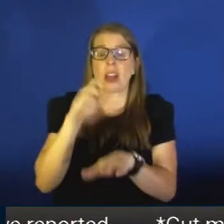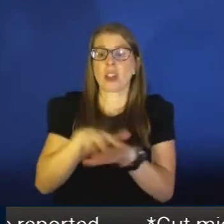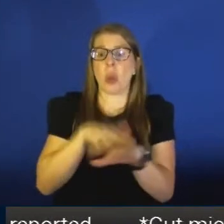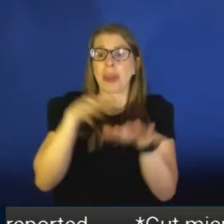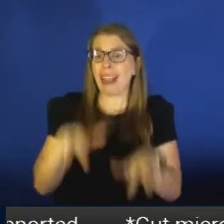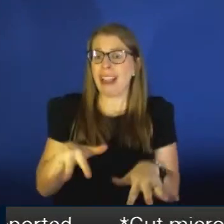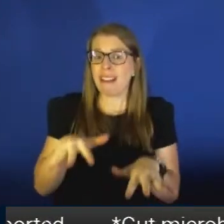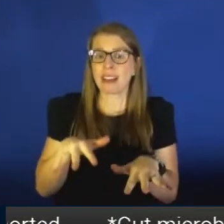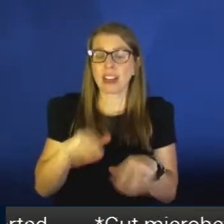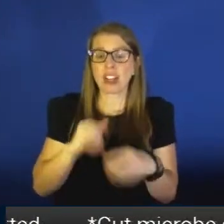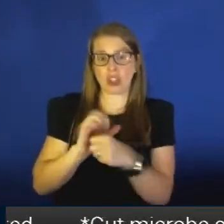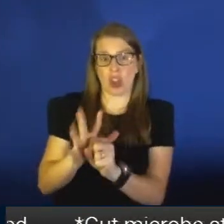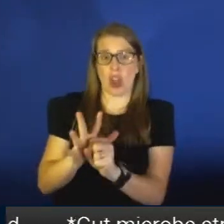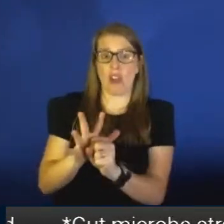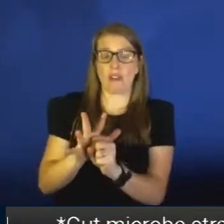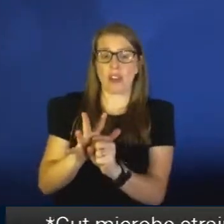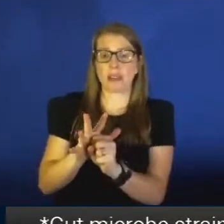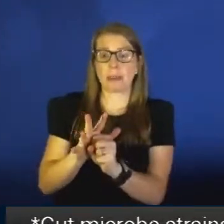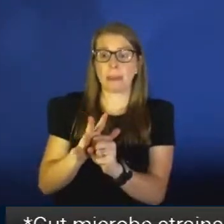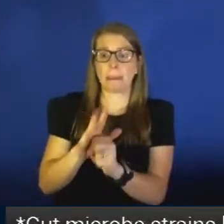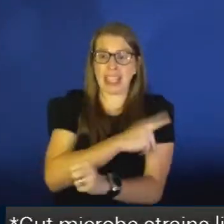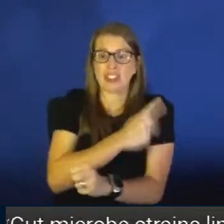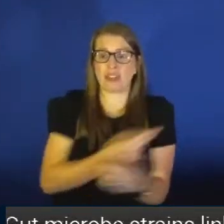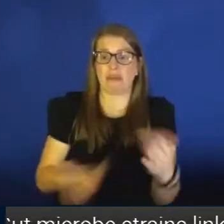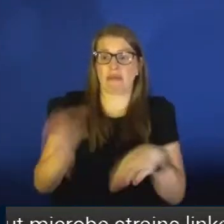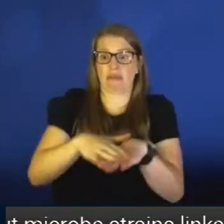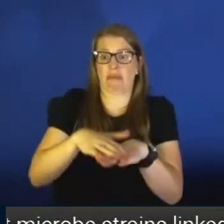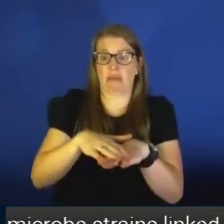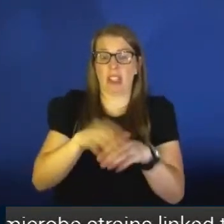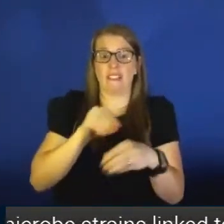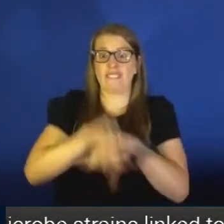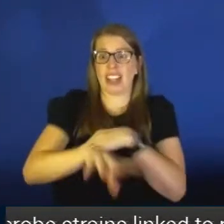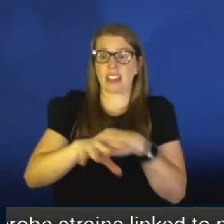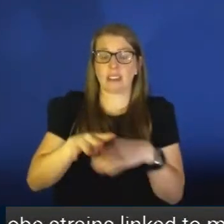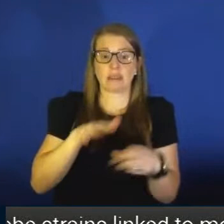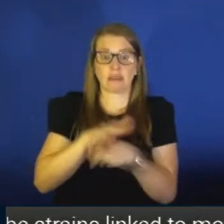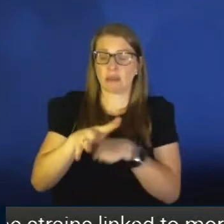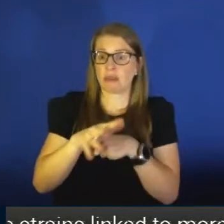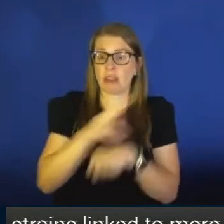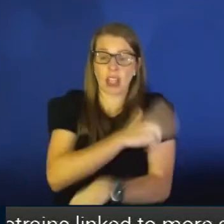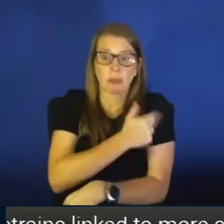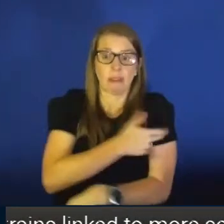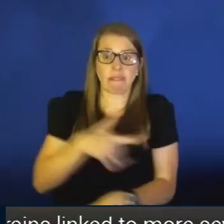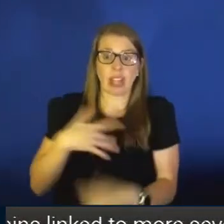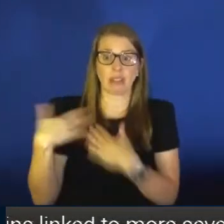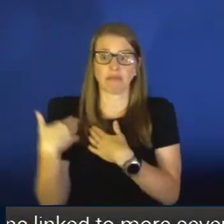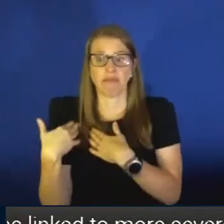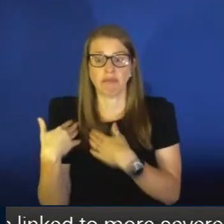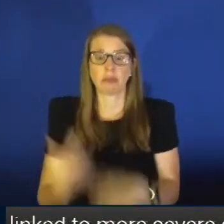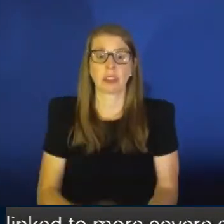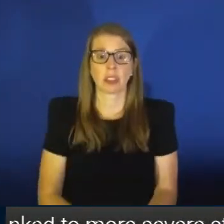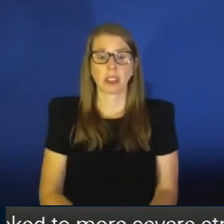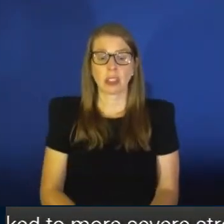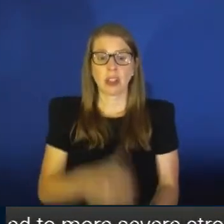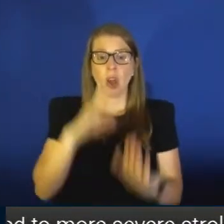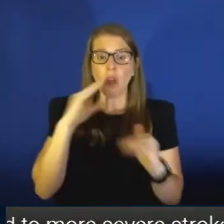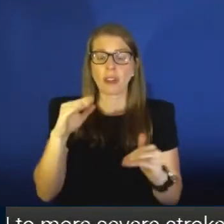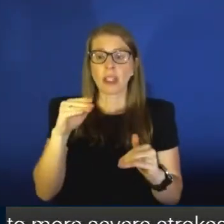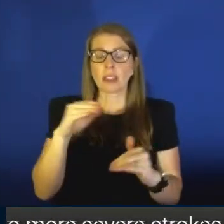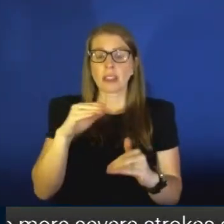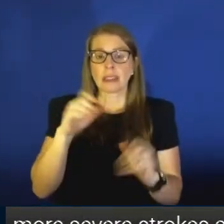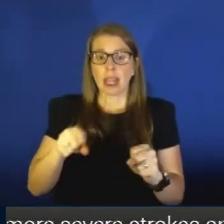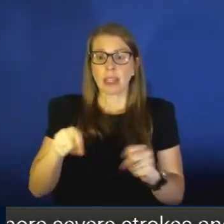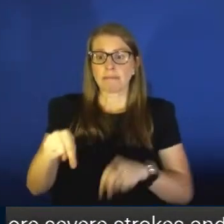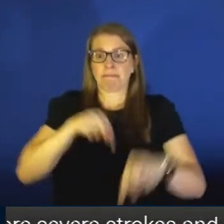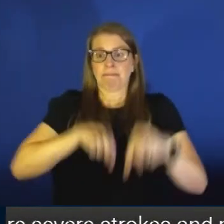COVID patients on top of that. It's affecting the entire hospital, and so I think we're all feeling the pressure. So hopefully we can all take a step back and realize it's not just